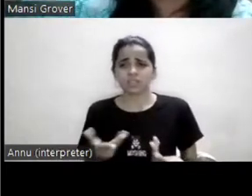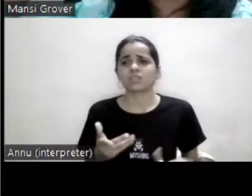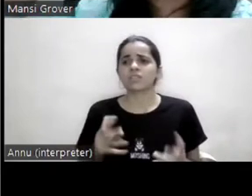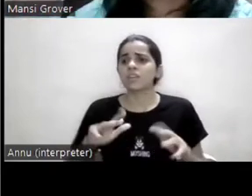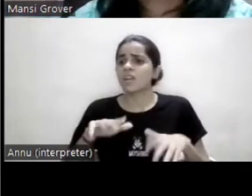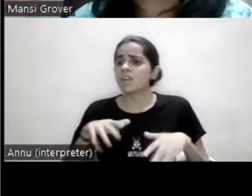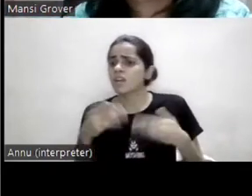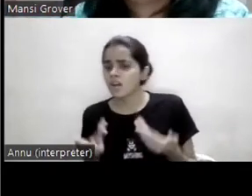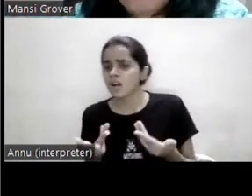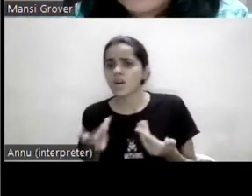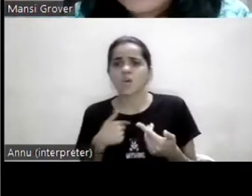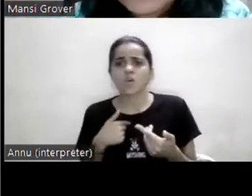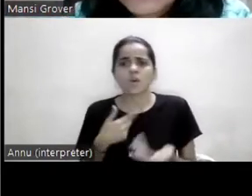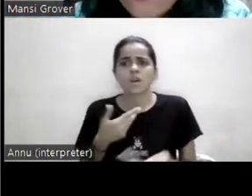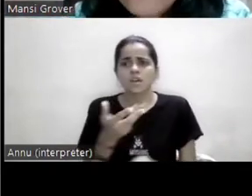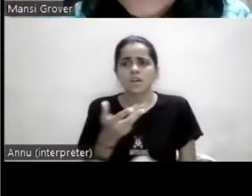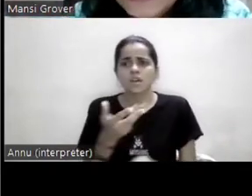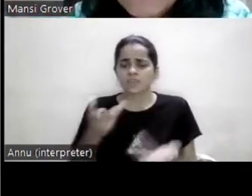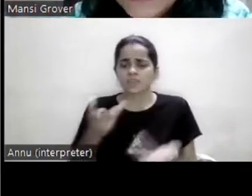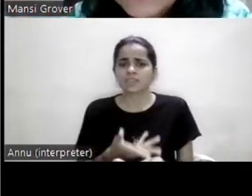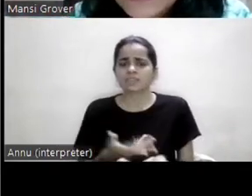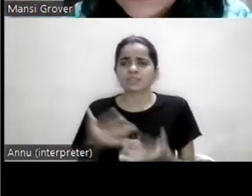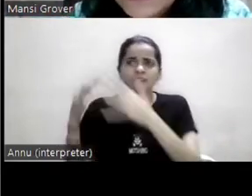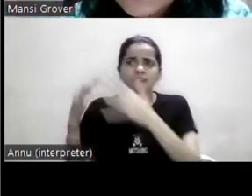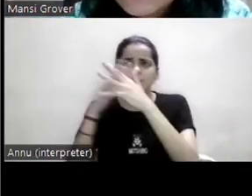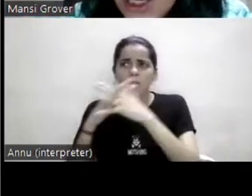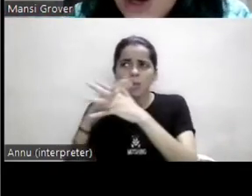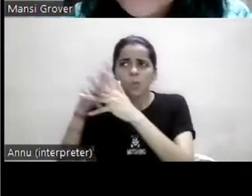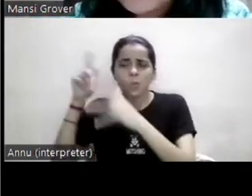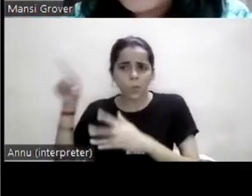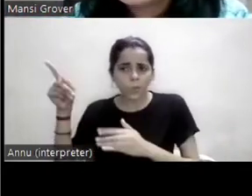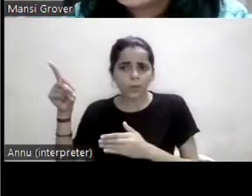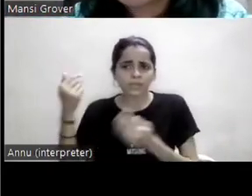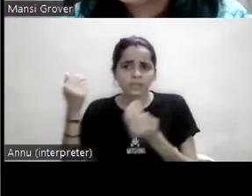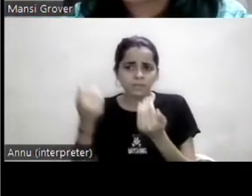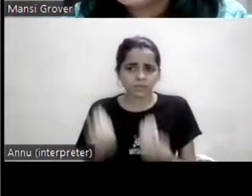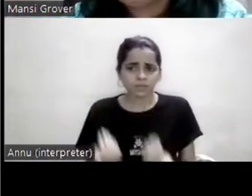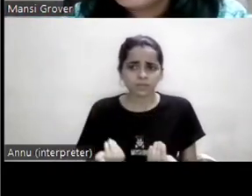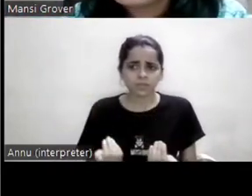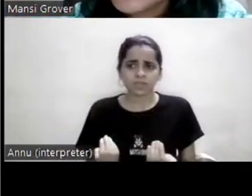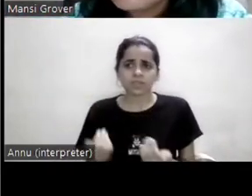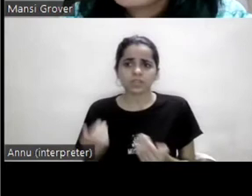talk about the Western models of disability, how,